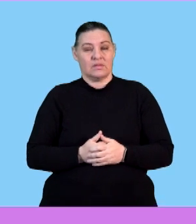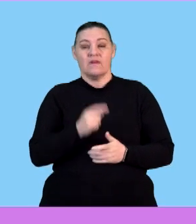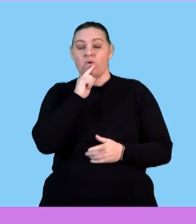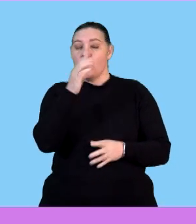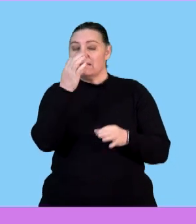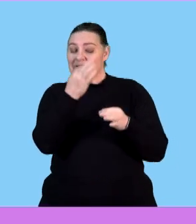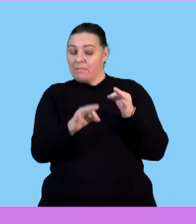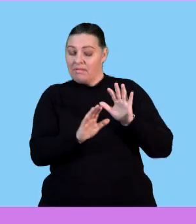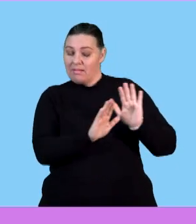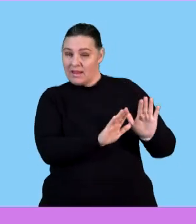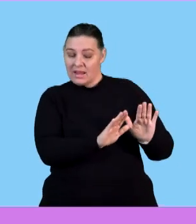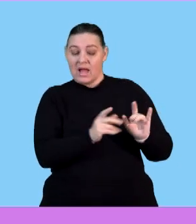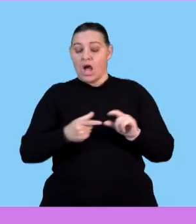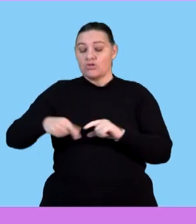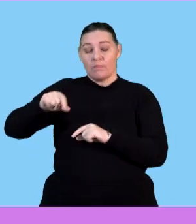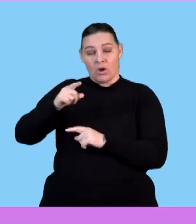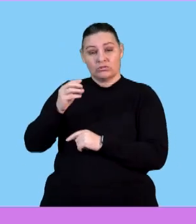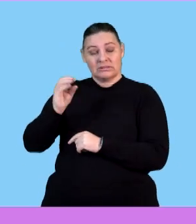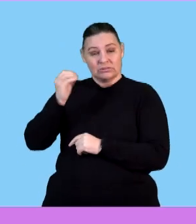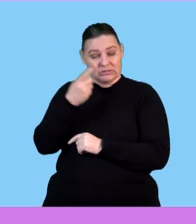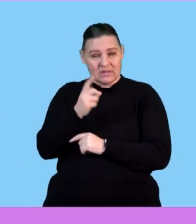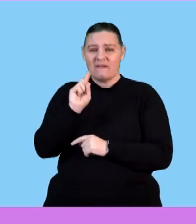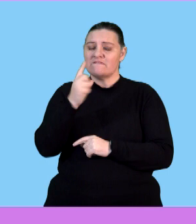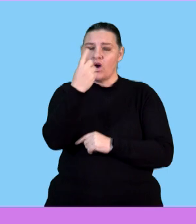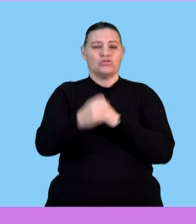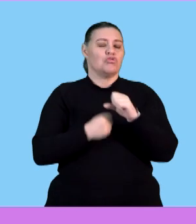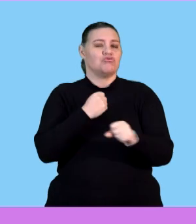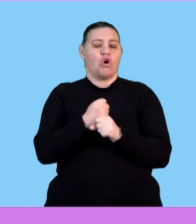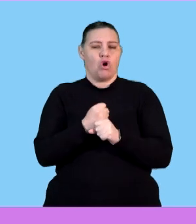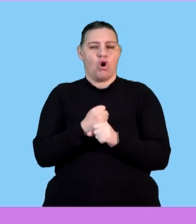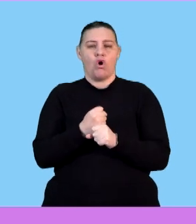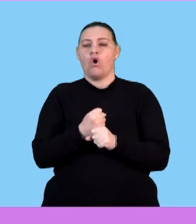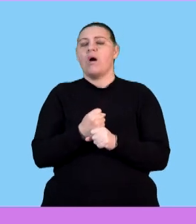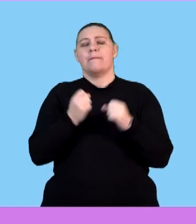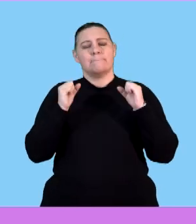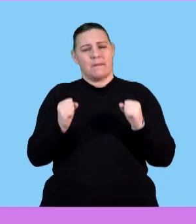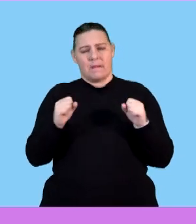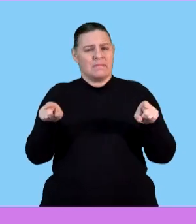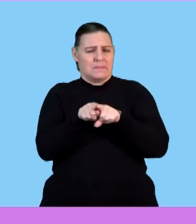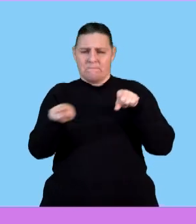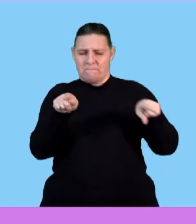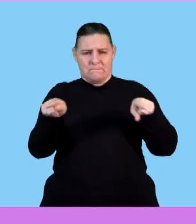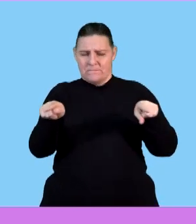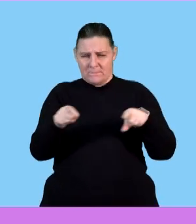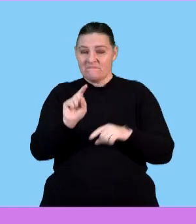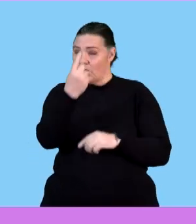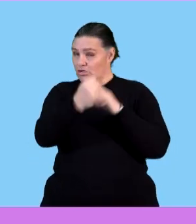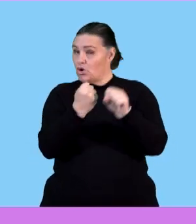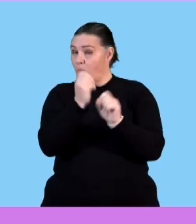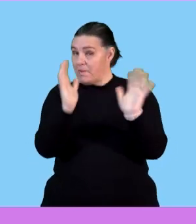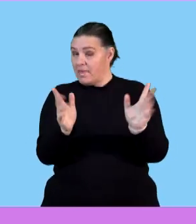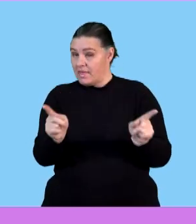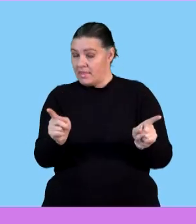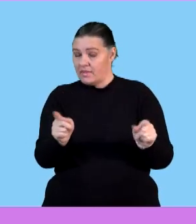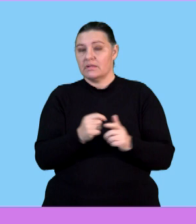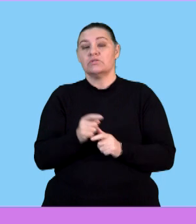note that for simple interest and compound interest, year 1's amount calculation, exactly the same.